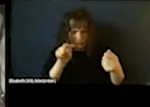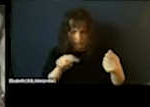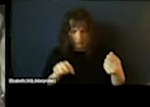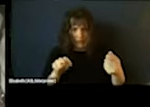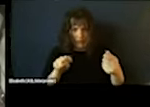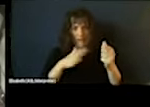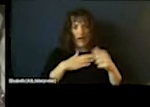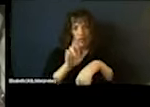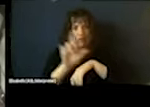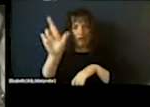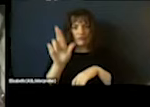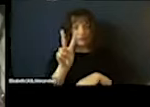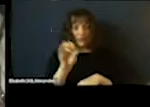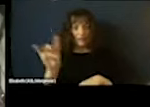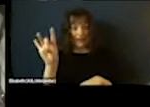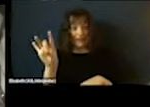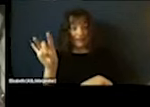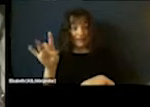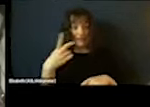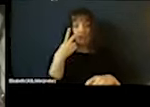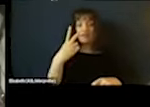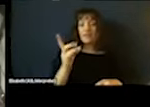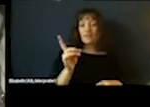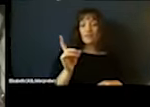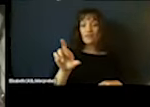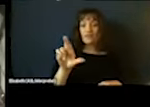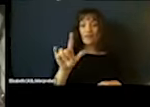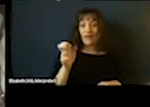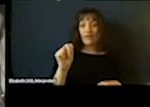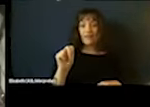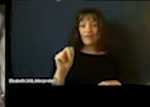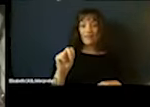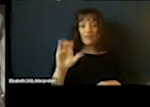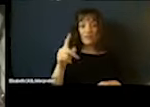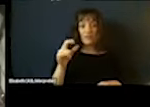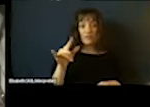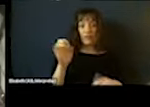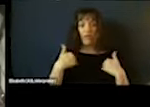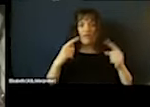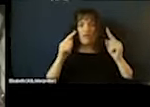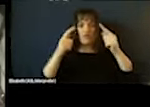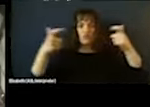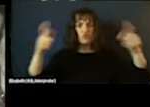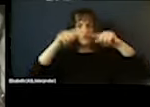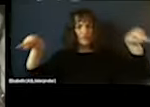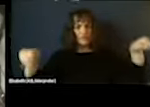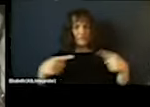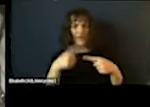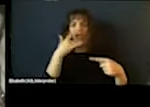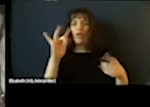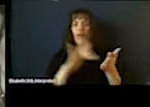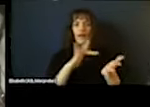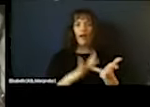that in Dragon Capsule, they have a huge displays and they have a kind of iPad like a manual on their own